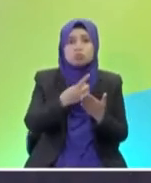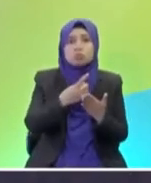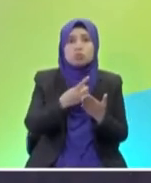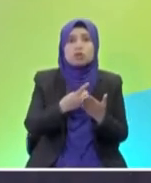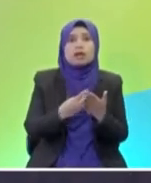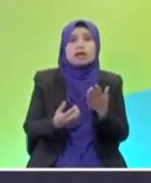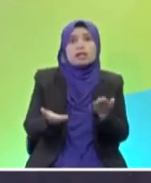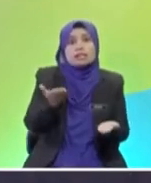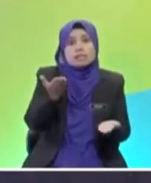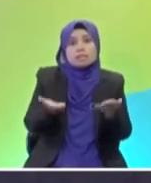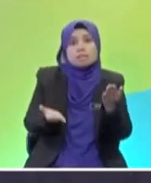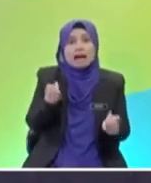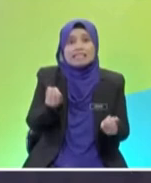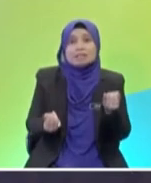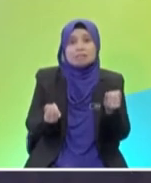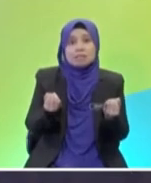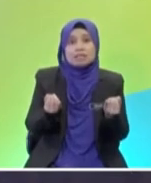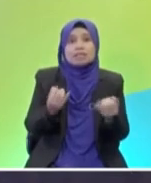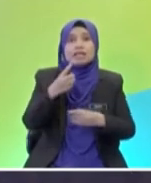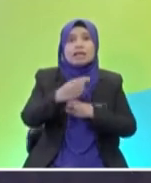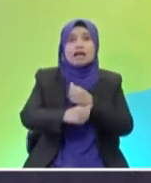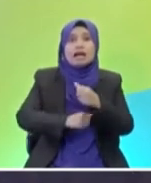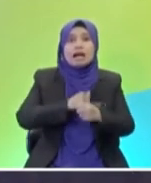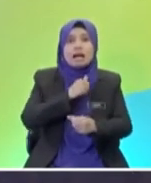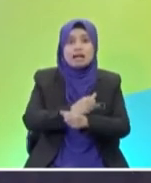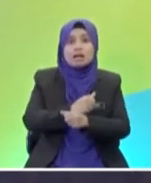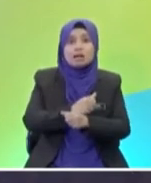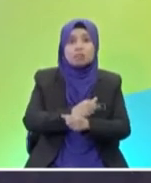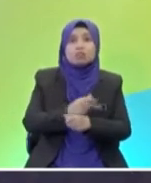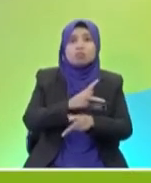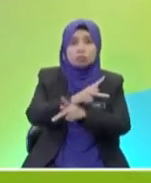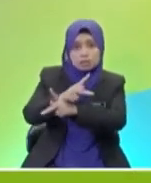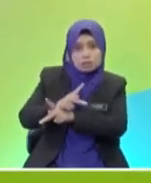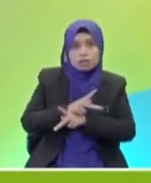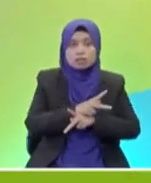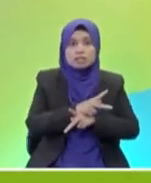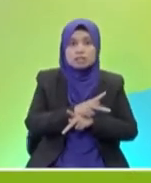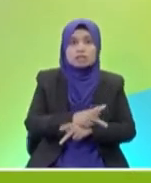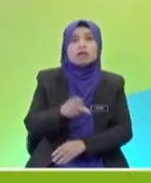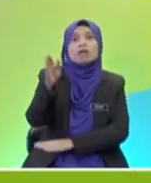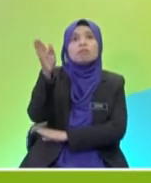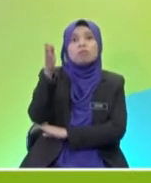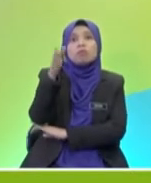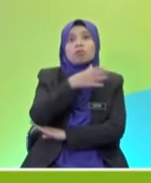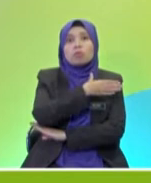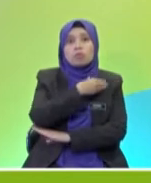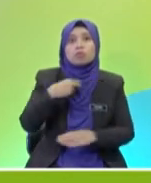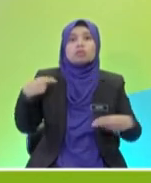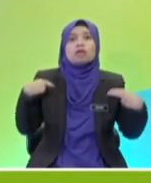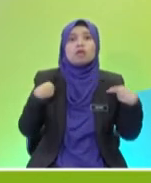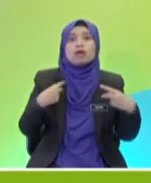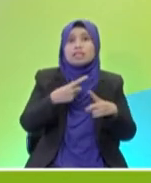Okay, these activities help to protect animals and plants from over